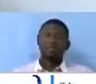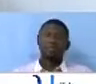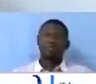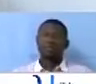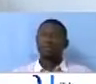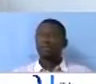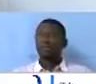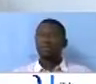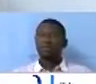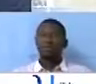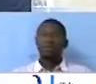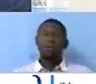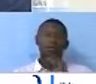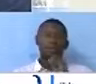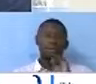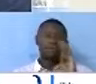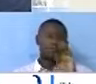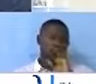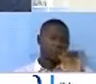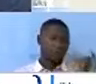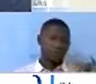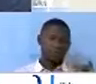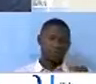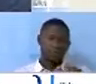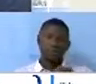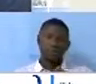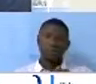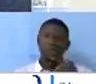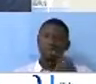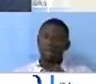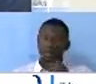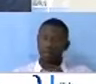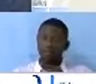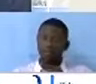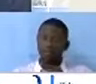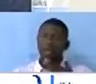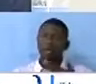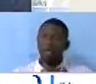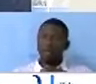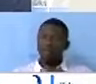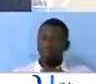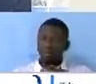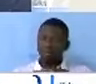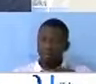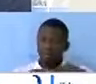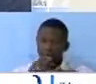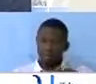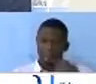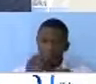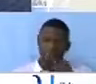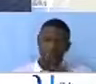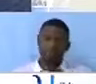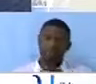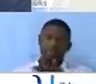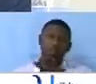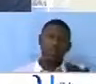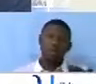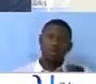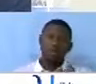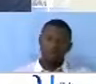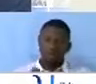Well, Mr. Barry, unfortunately, this Republic of the Gambia has an interest in this. That is why it is